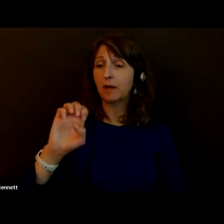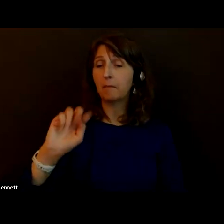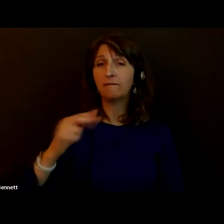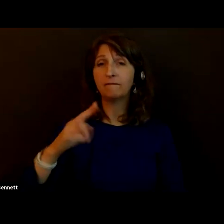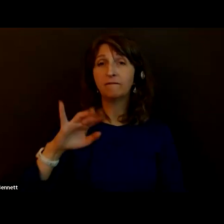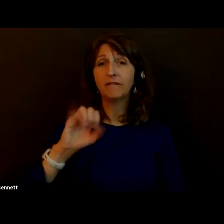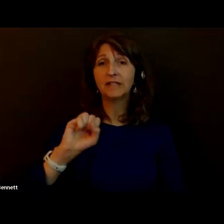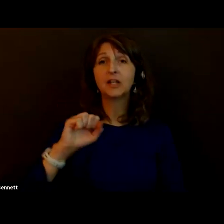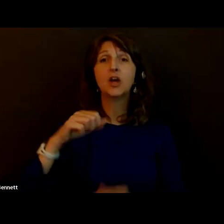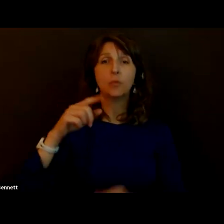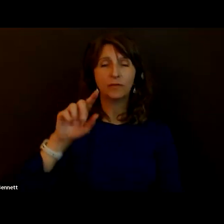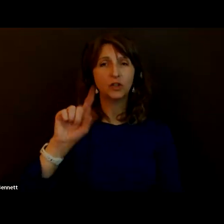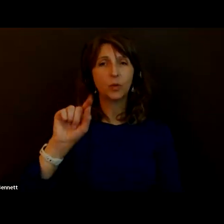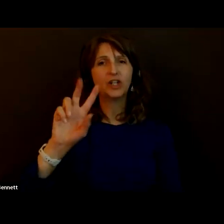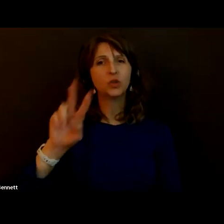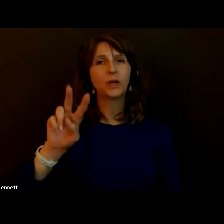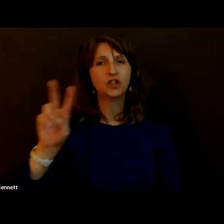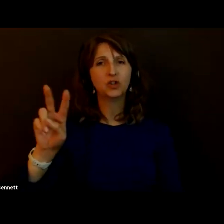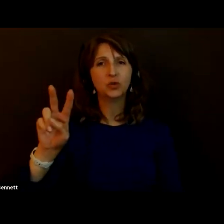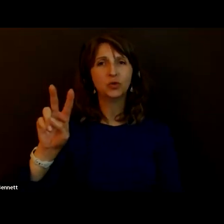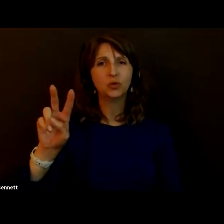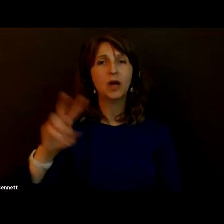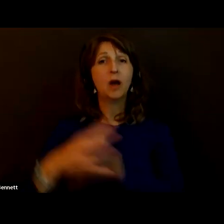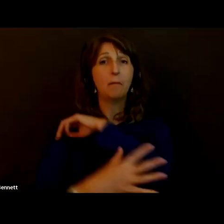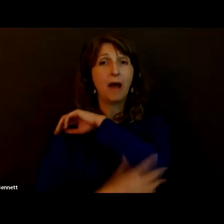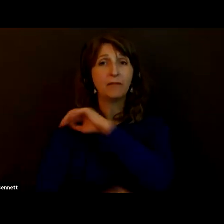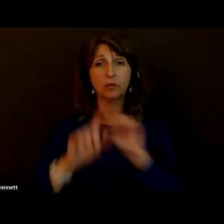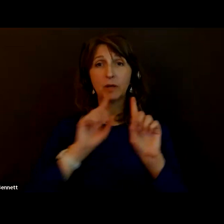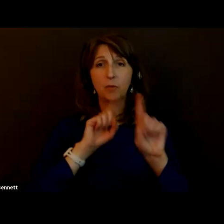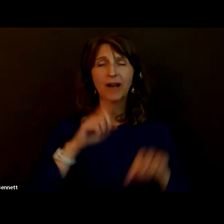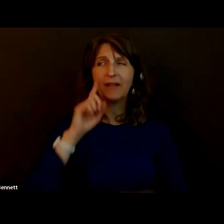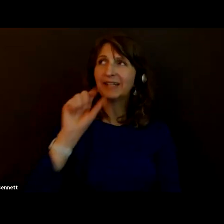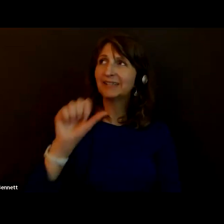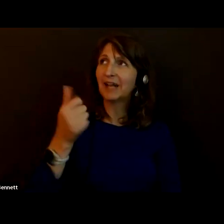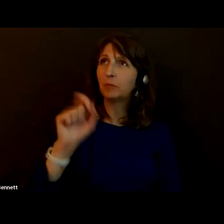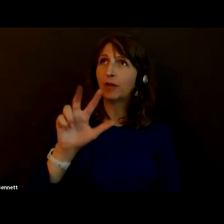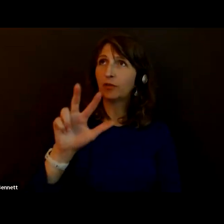Report. And you saw that there was literally from 10.3%, I believe it was, for